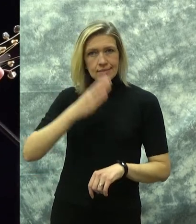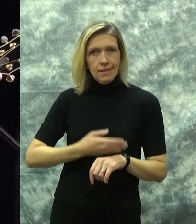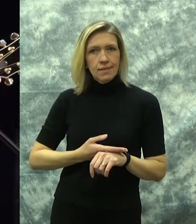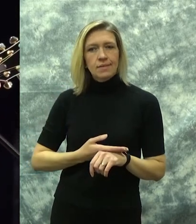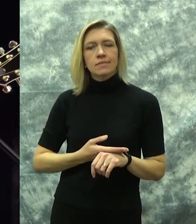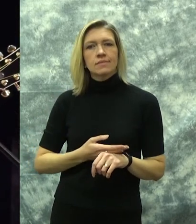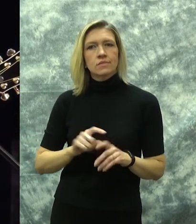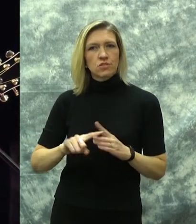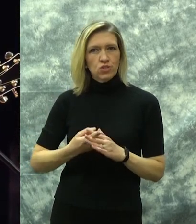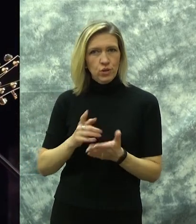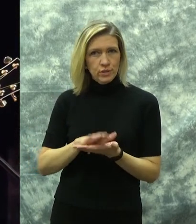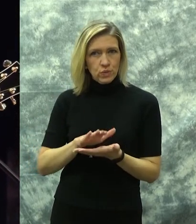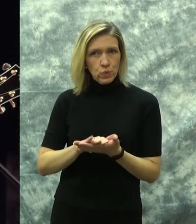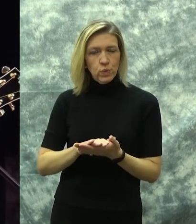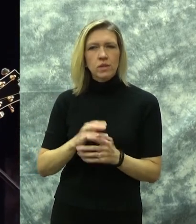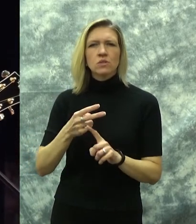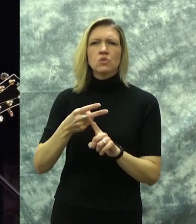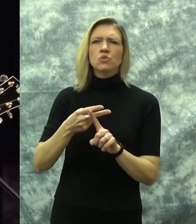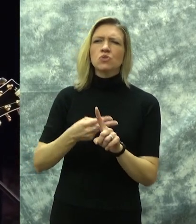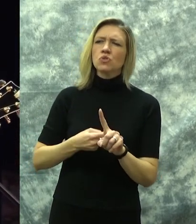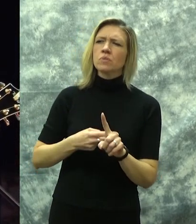we got a phone call from his teacher.